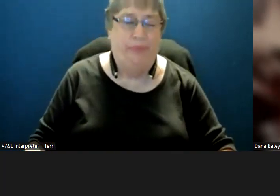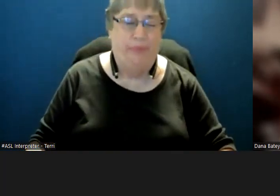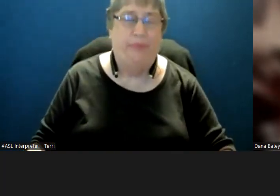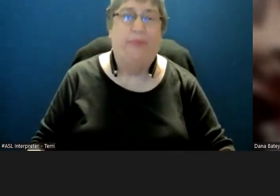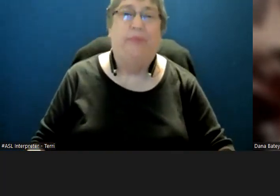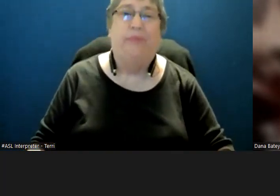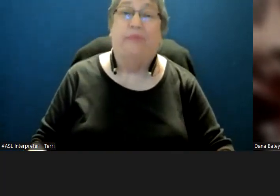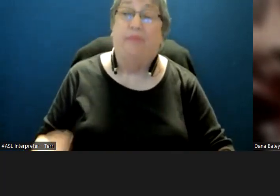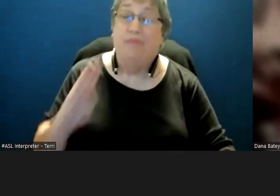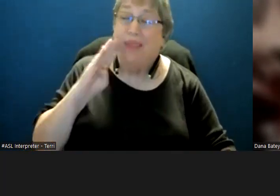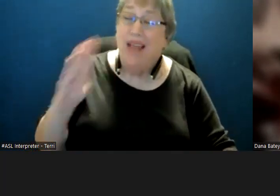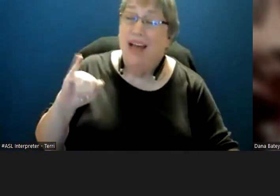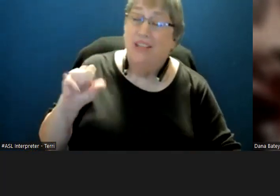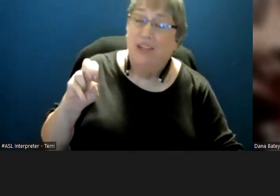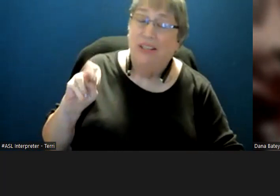yeah. Hi, Jason.